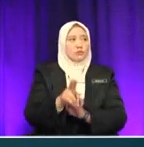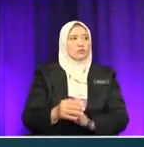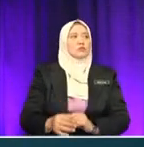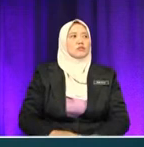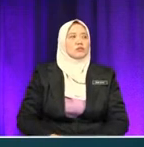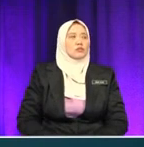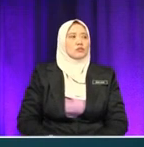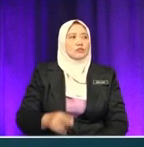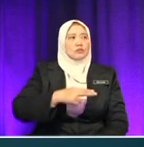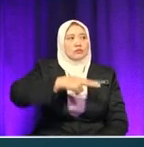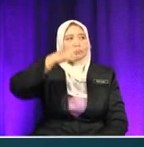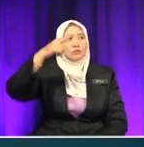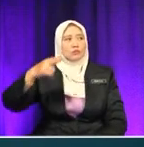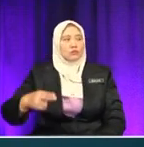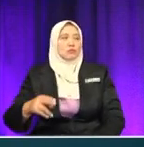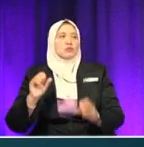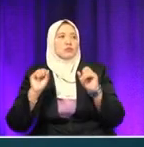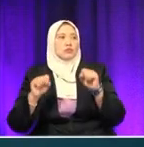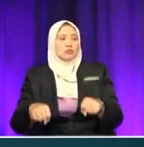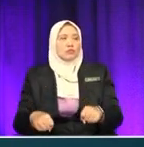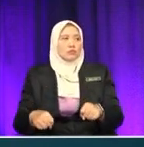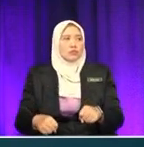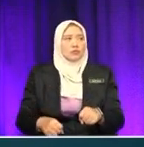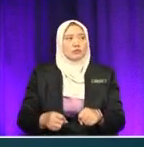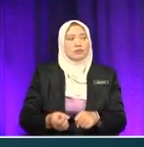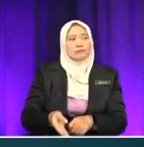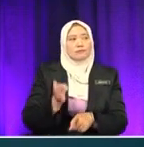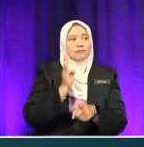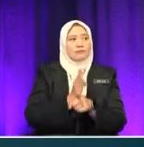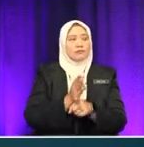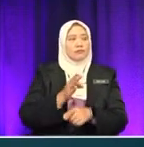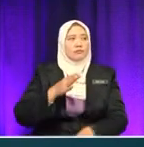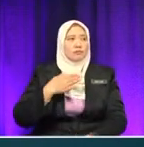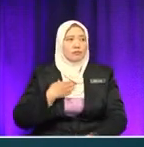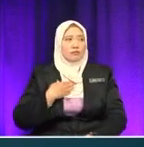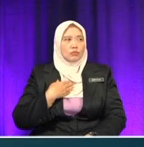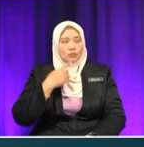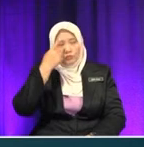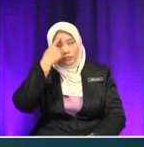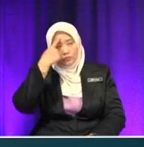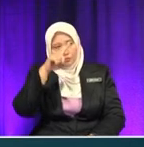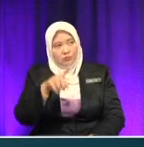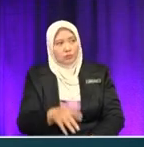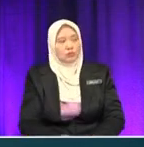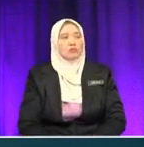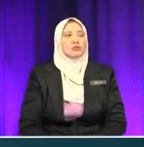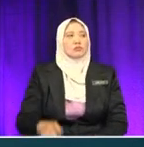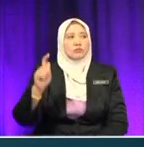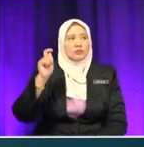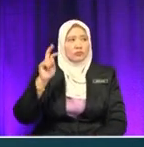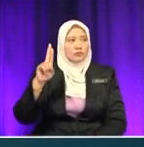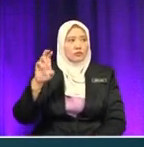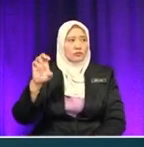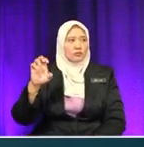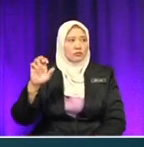was taken from the question, idea from the question, remember? Yes. Why do I go for a holiday? To treasure my quality time. What color